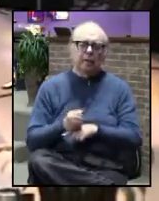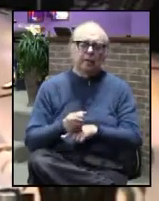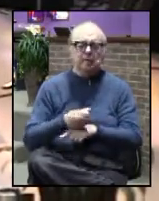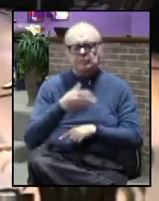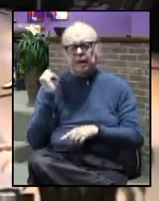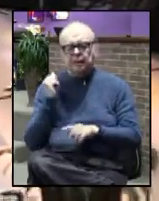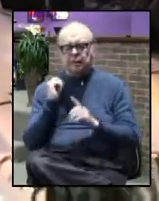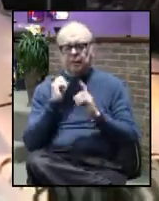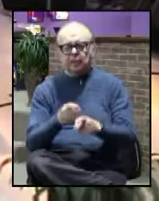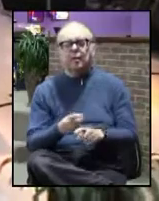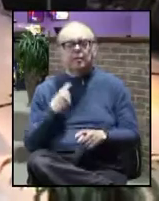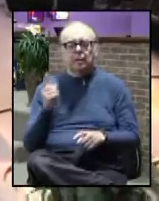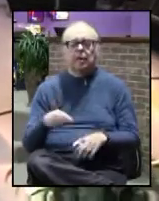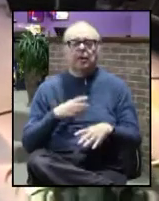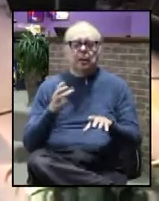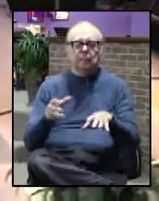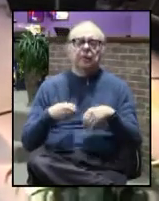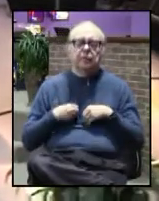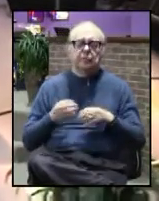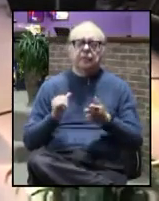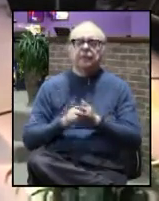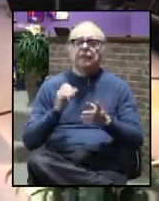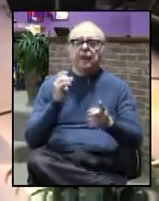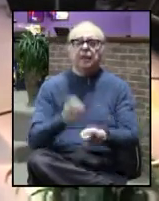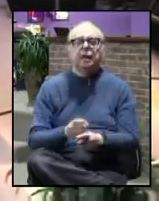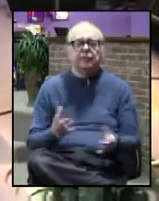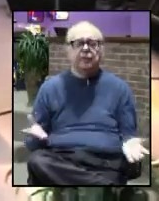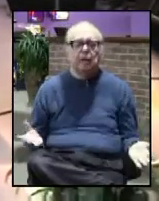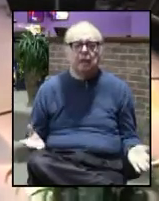greatest gift for us receiving that gift?